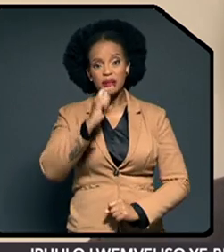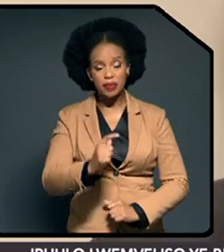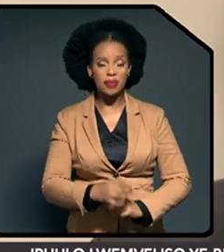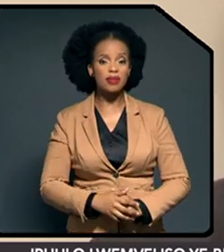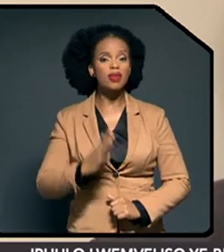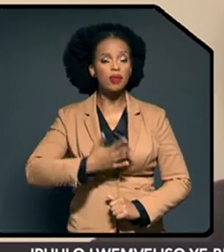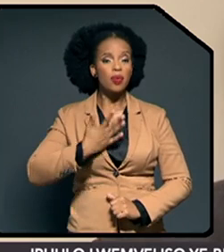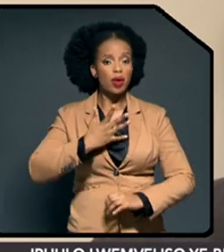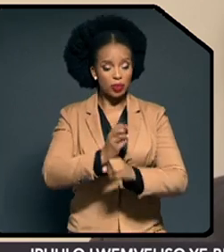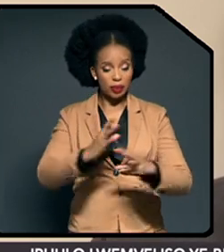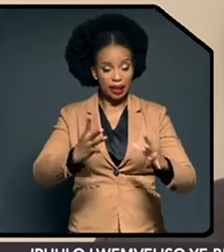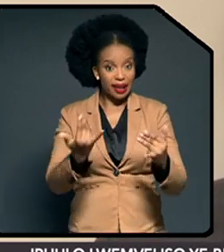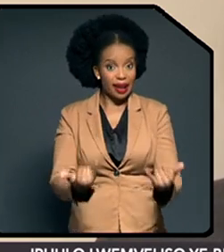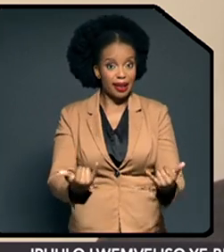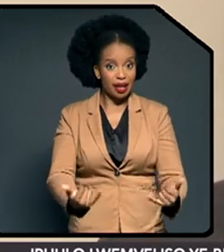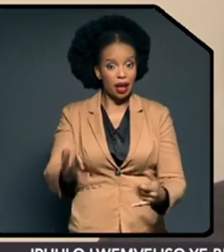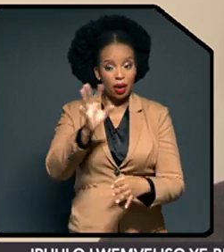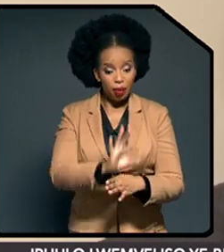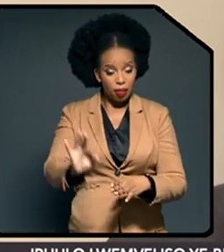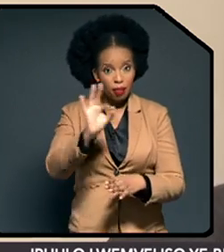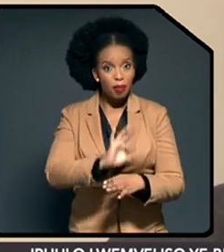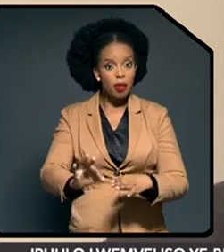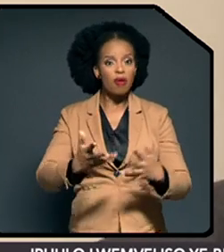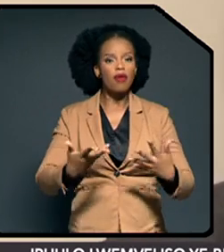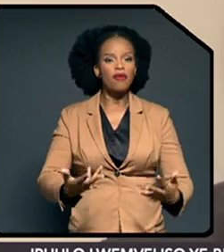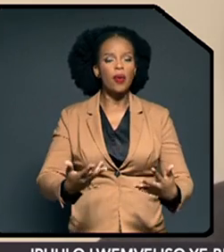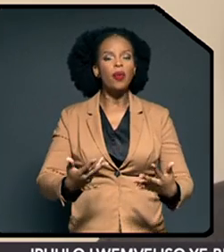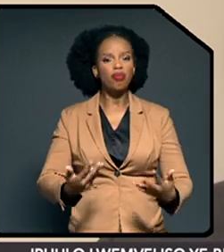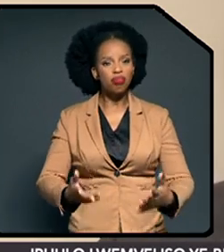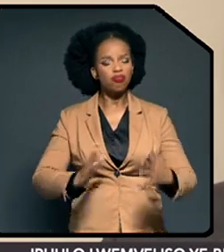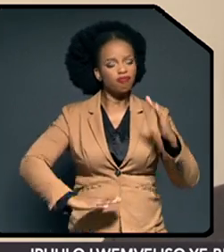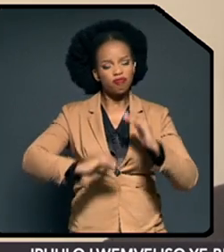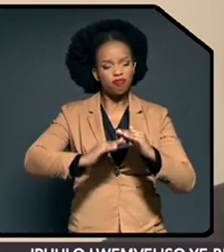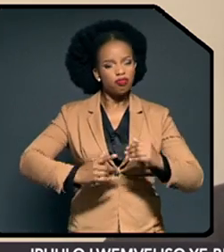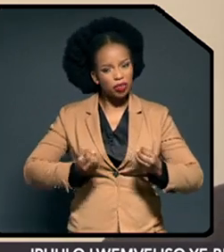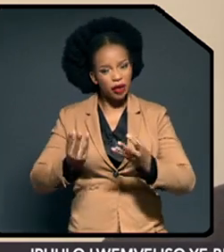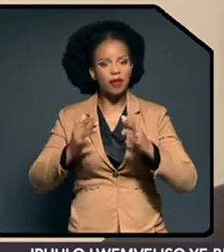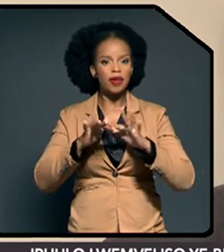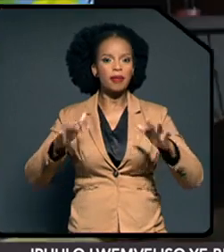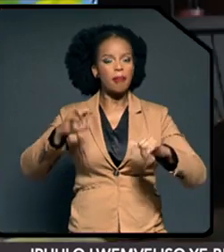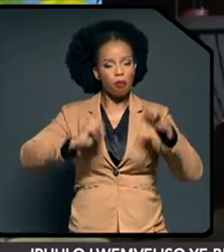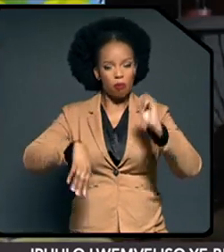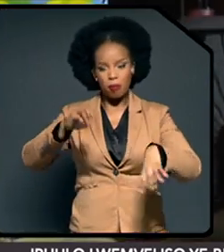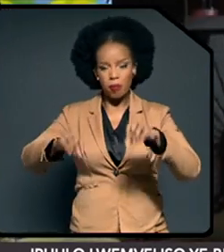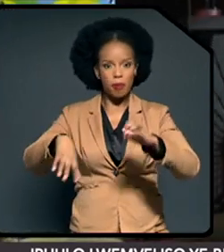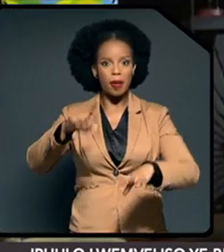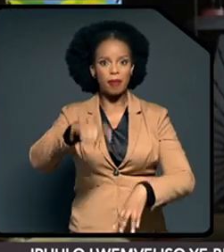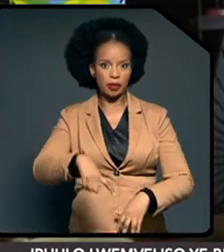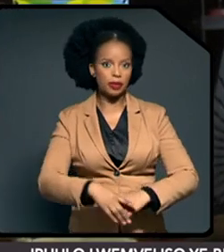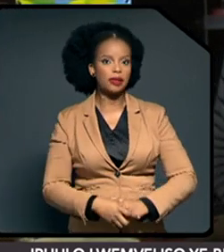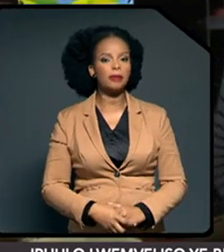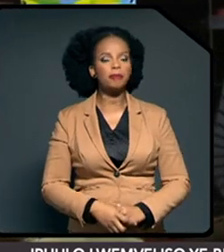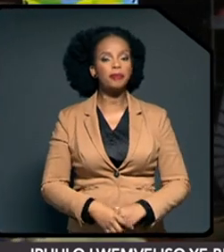to start the planning now in order to be able to optimize the fruits of the partnership.